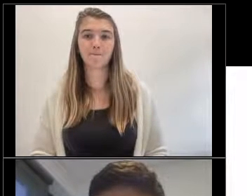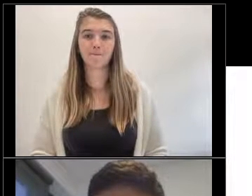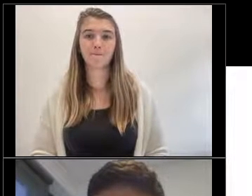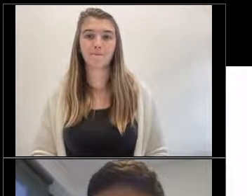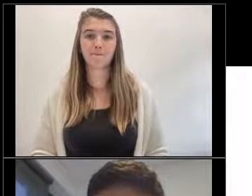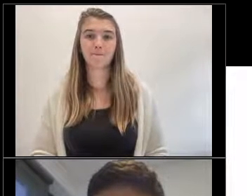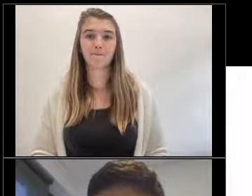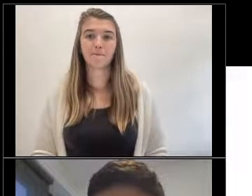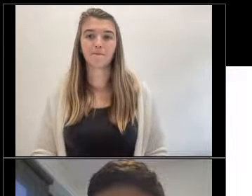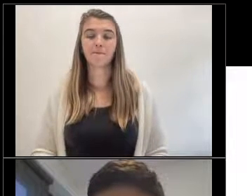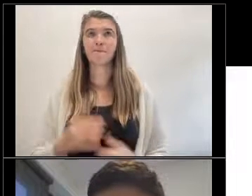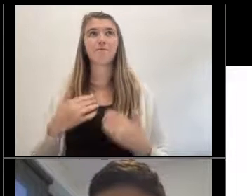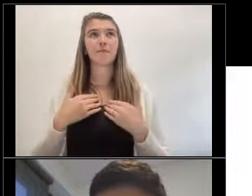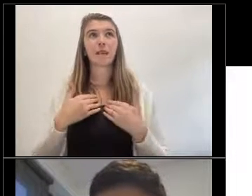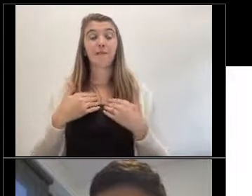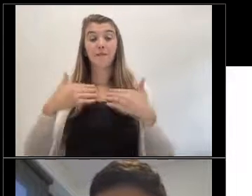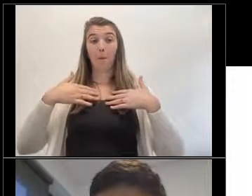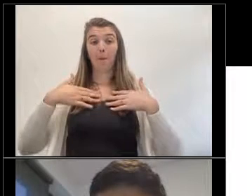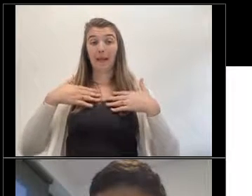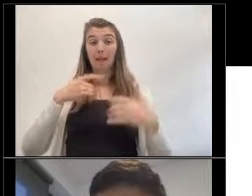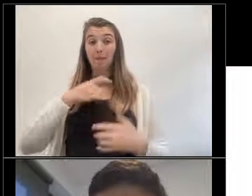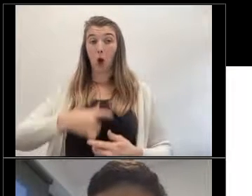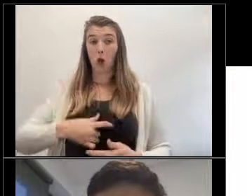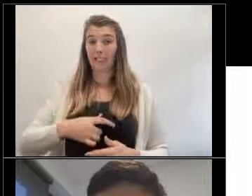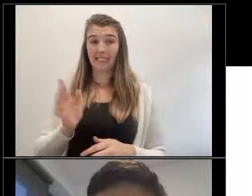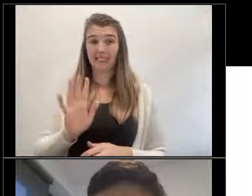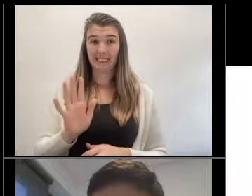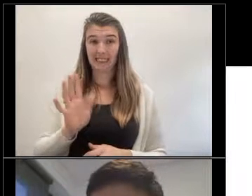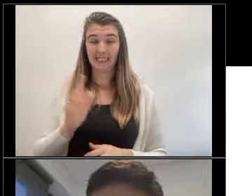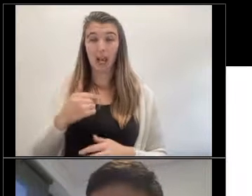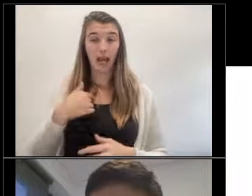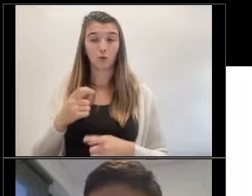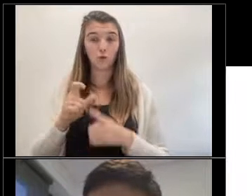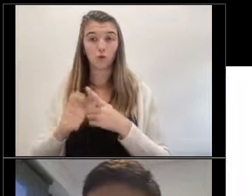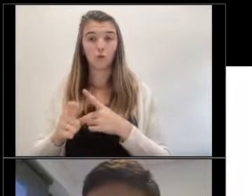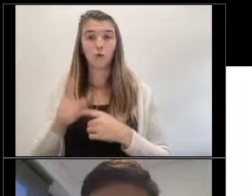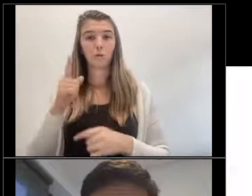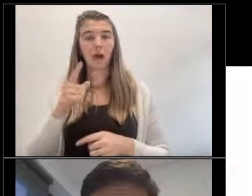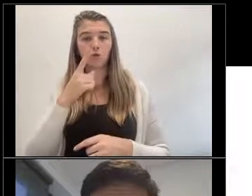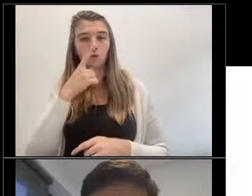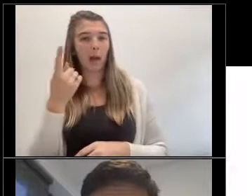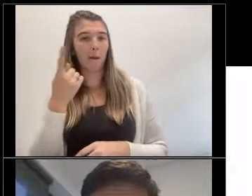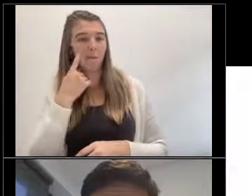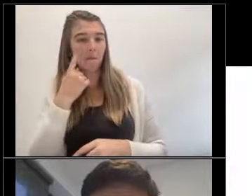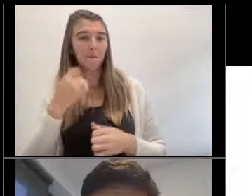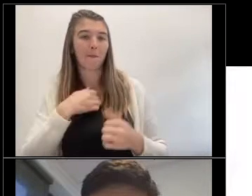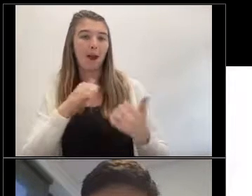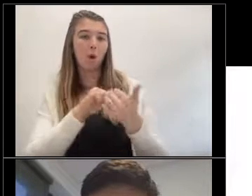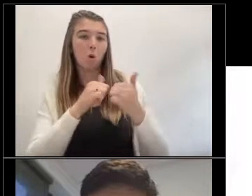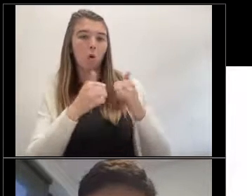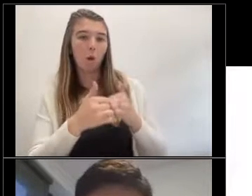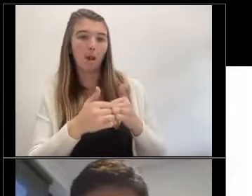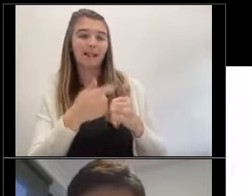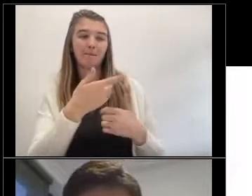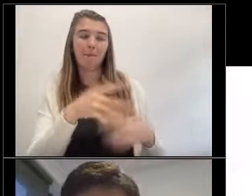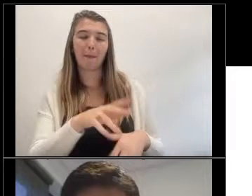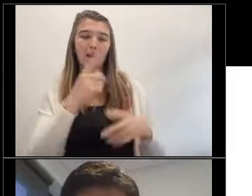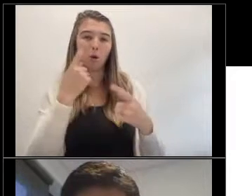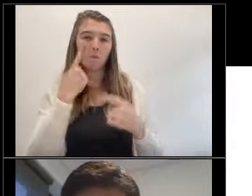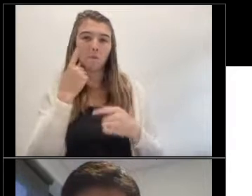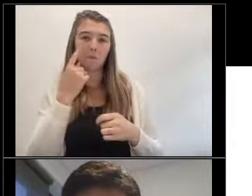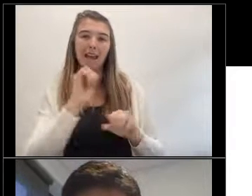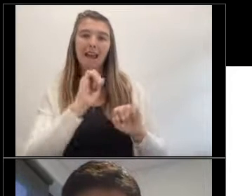It's not something that I do, but you can find the Turnier and colleagues, when they looked at the efficiency of